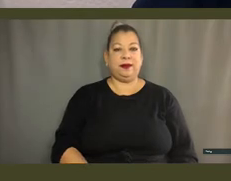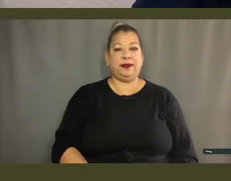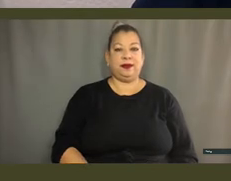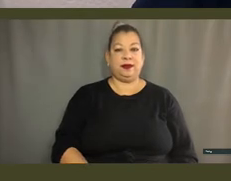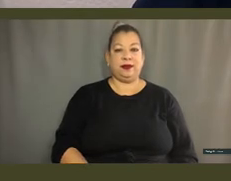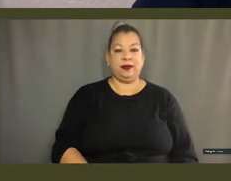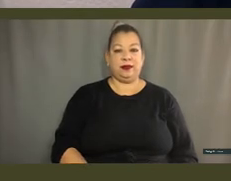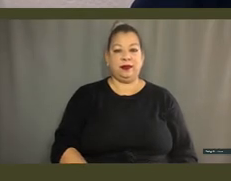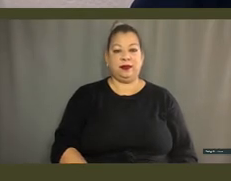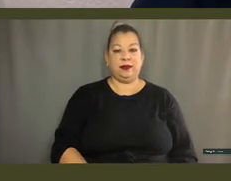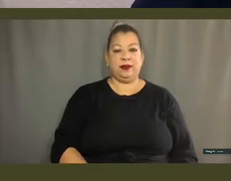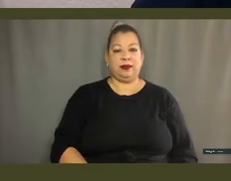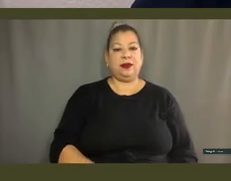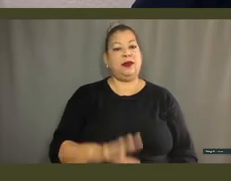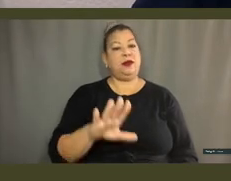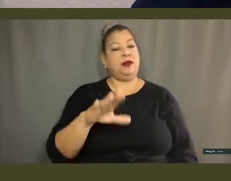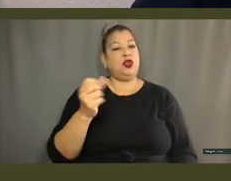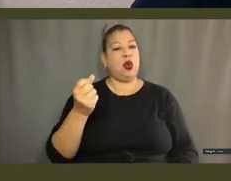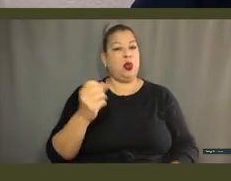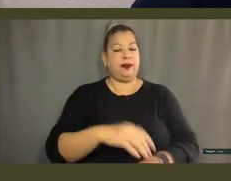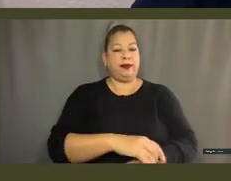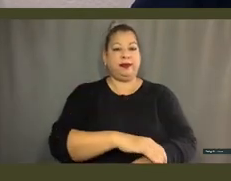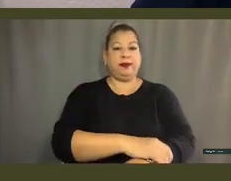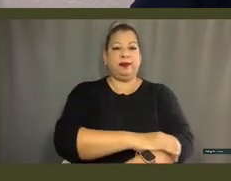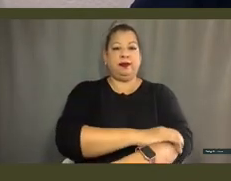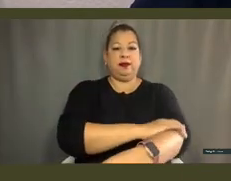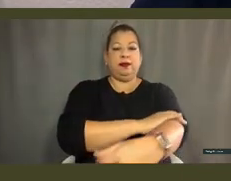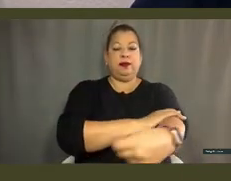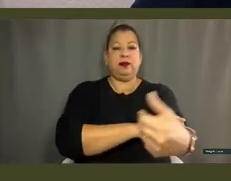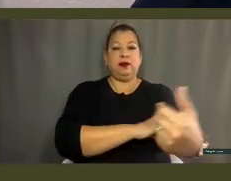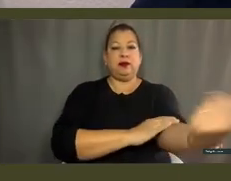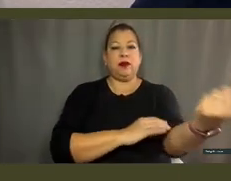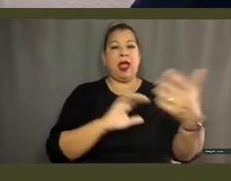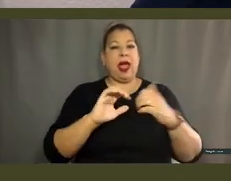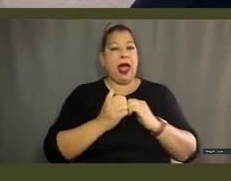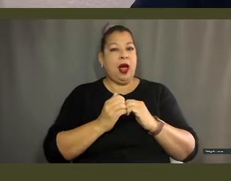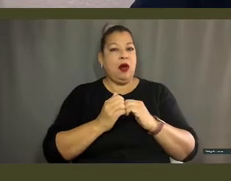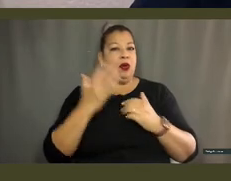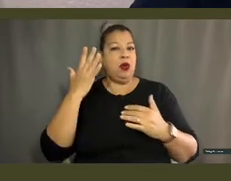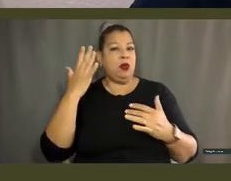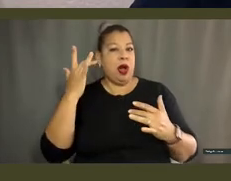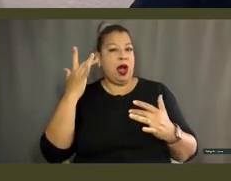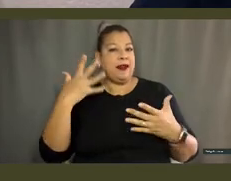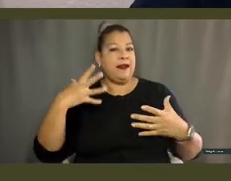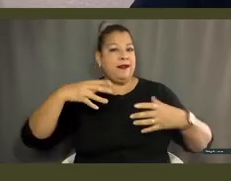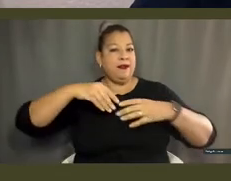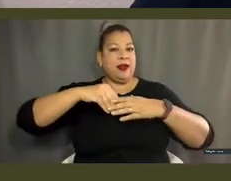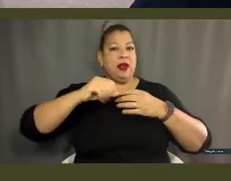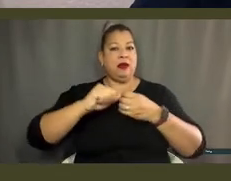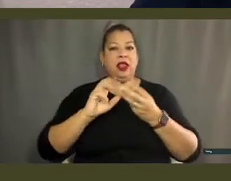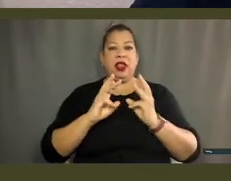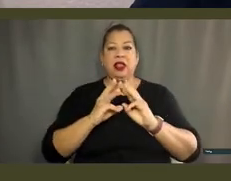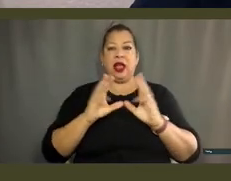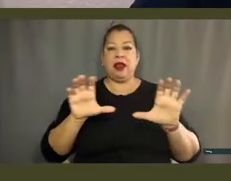So, Adenike, how and why did you get involved in climate action in Nigeria?